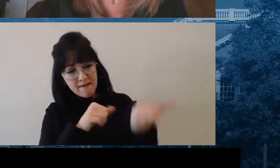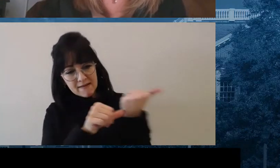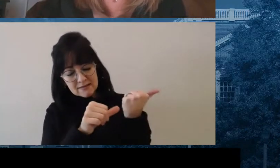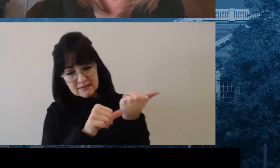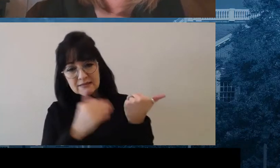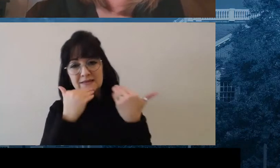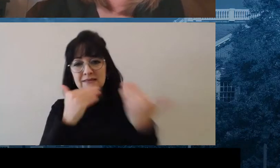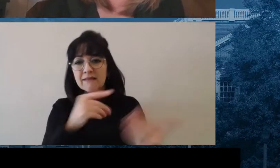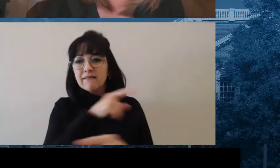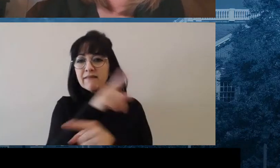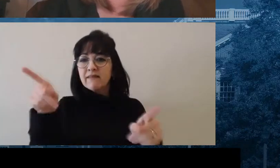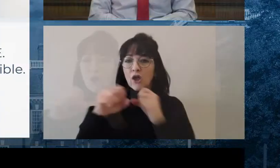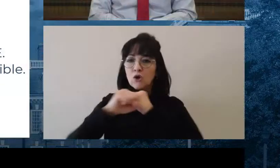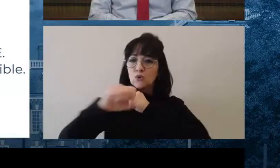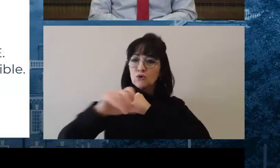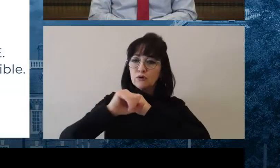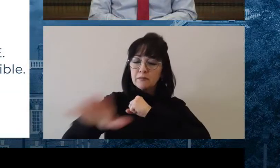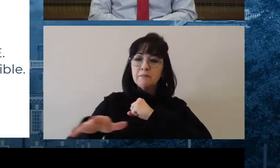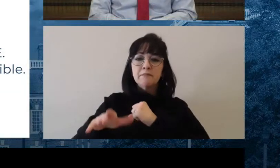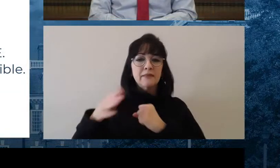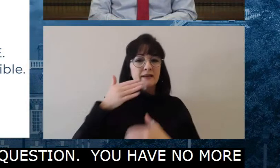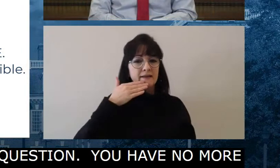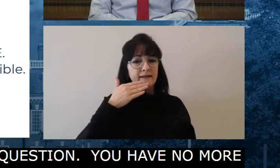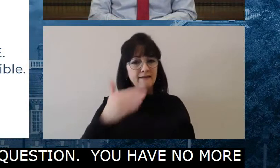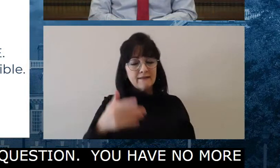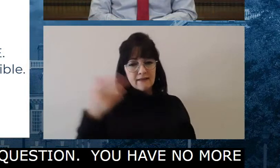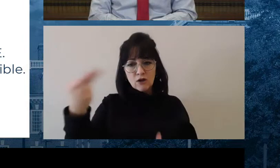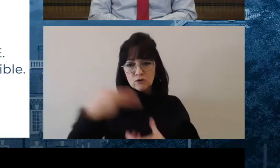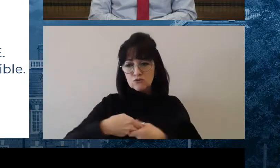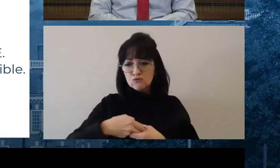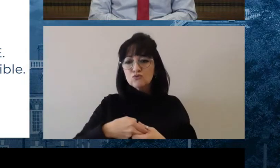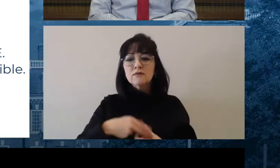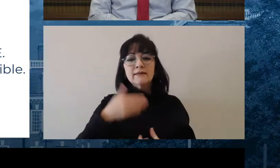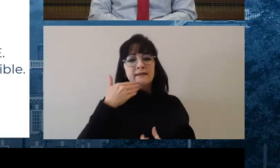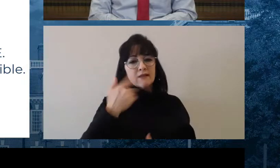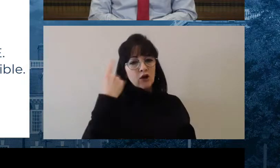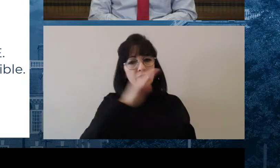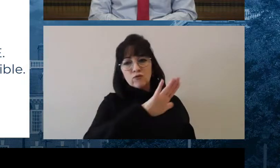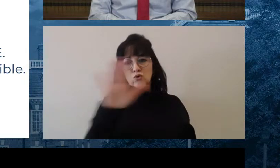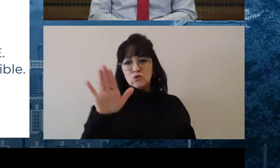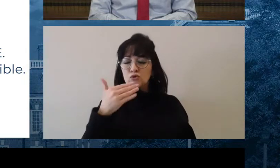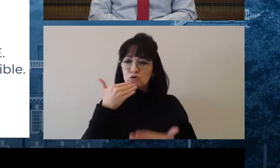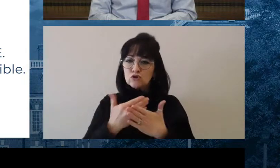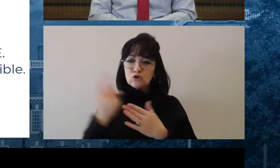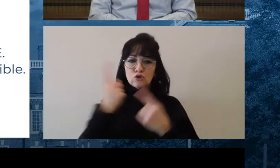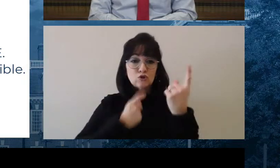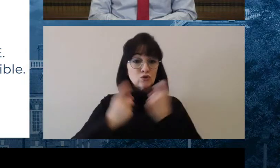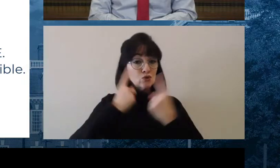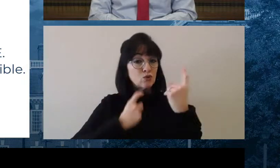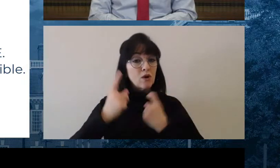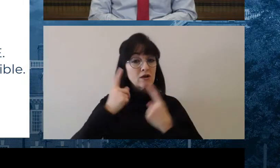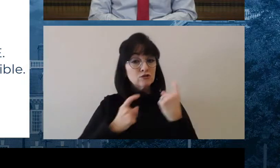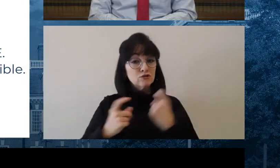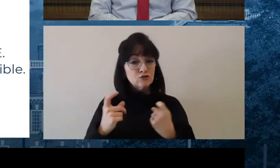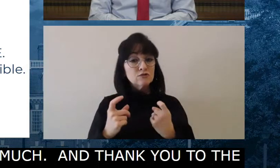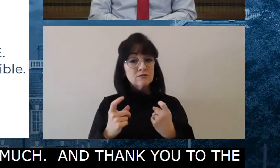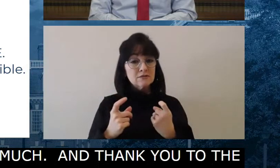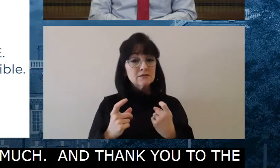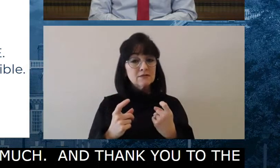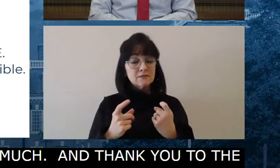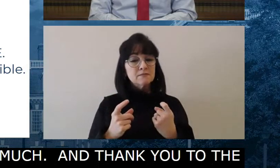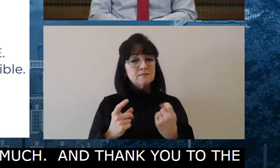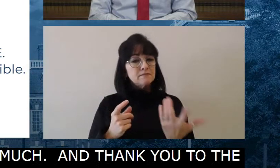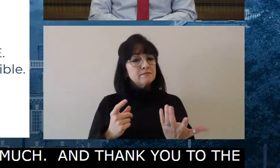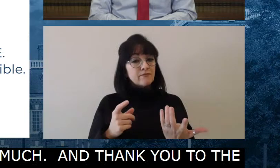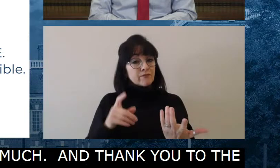media for joining us today, for your great questions. And that's the last, Brandon's last couple of questions